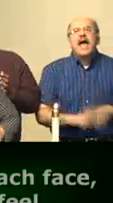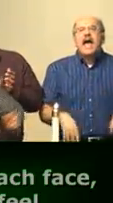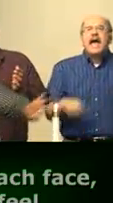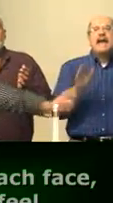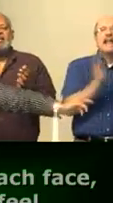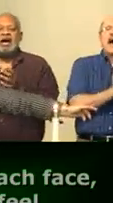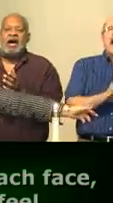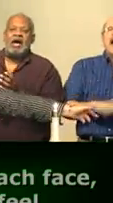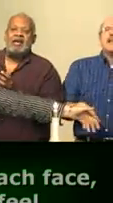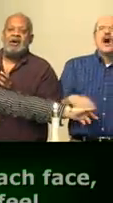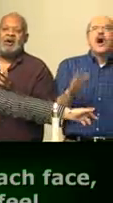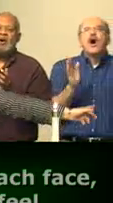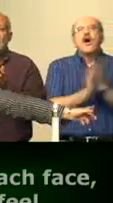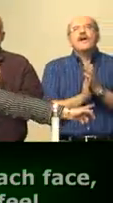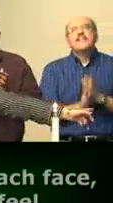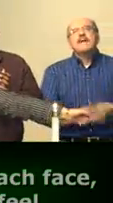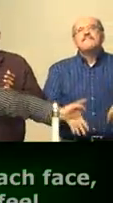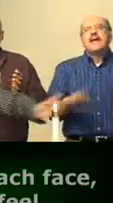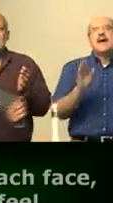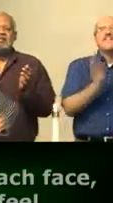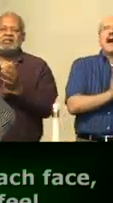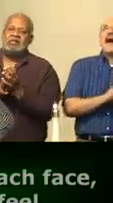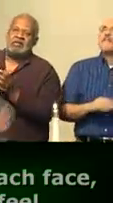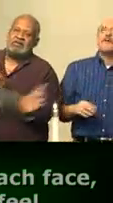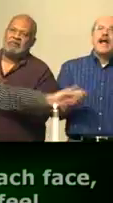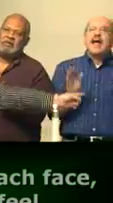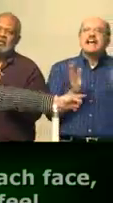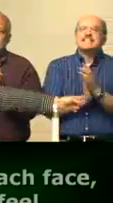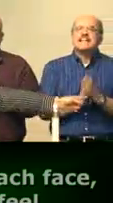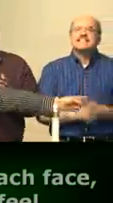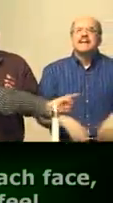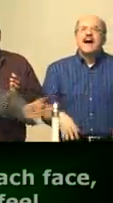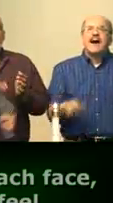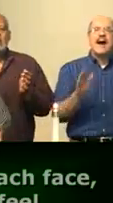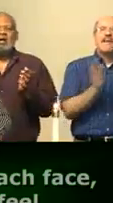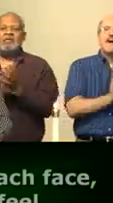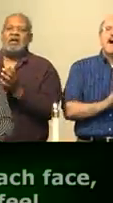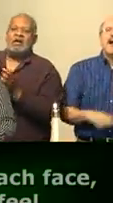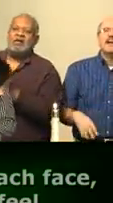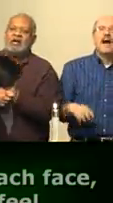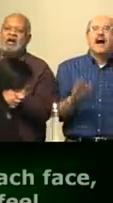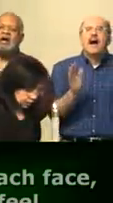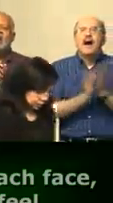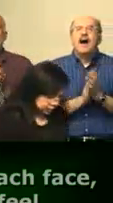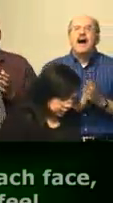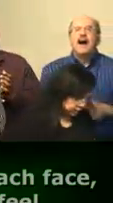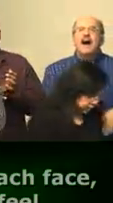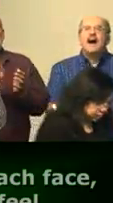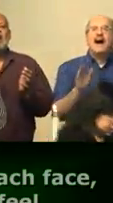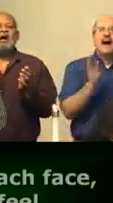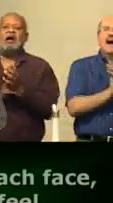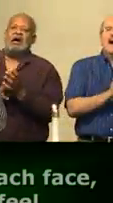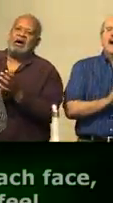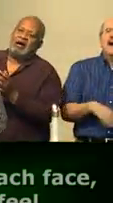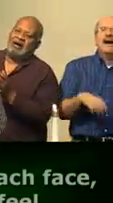face and I will the of our